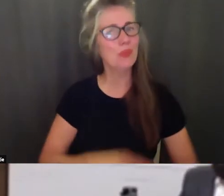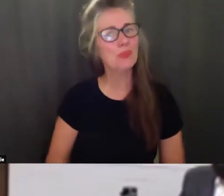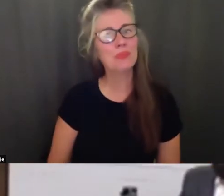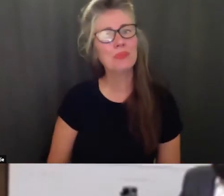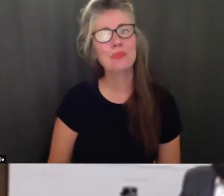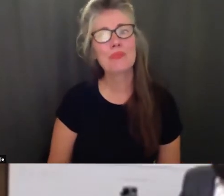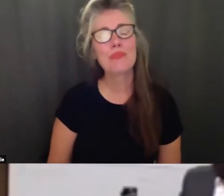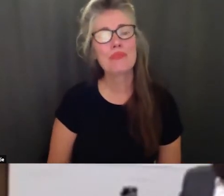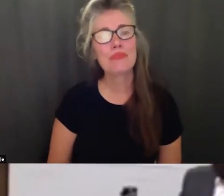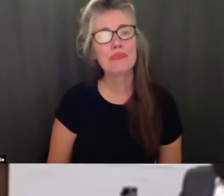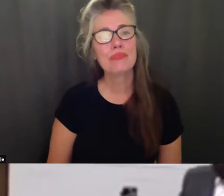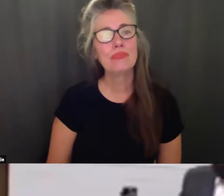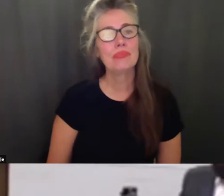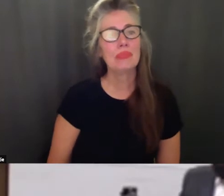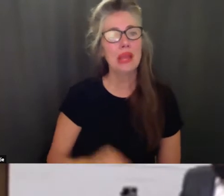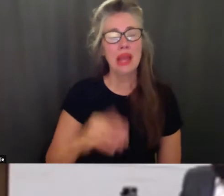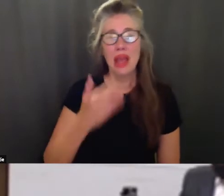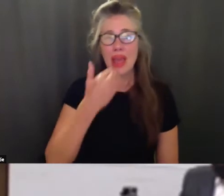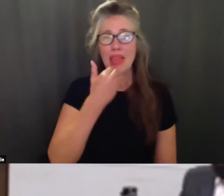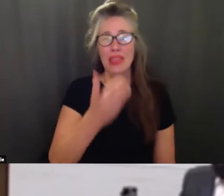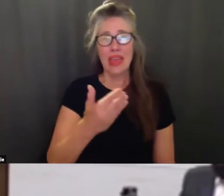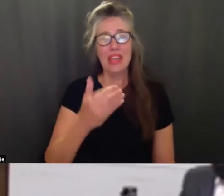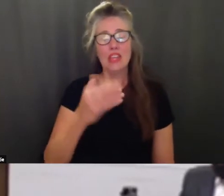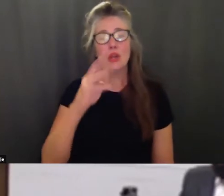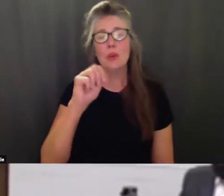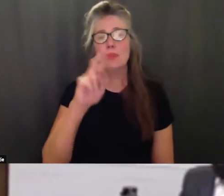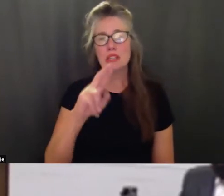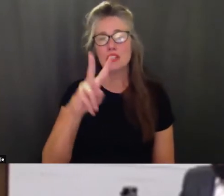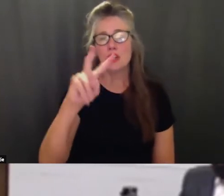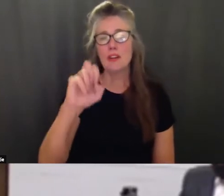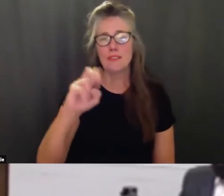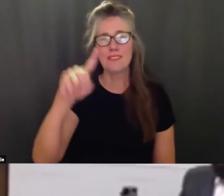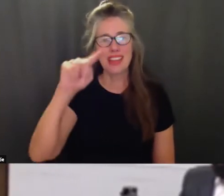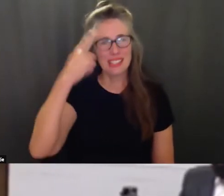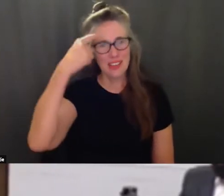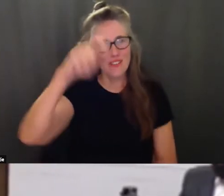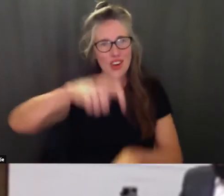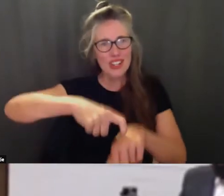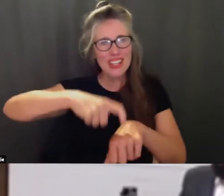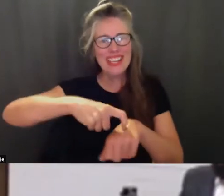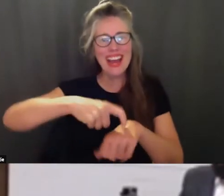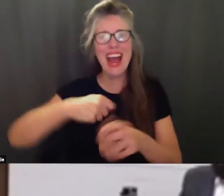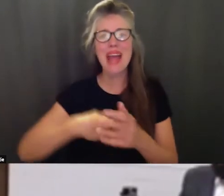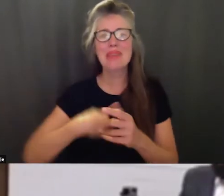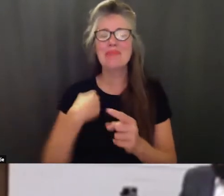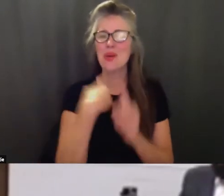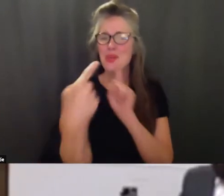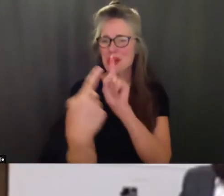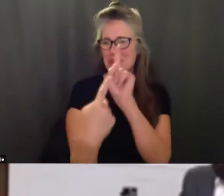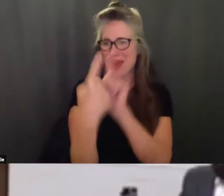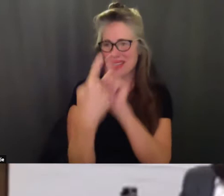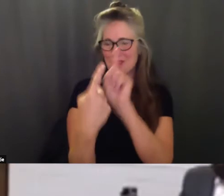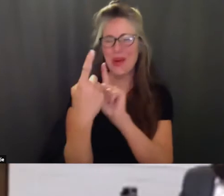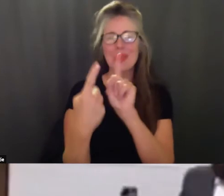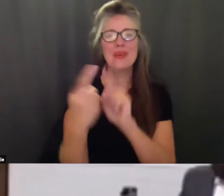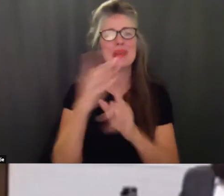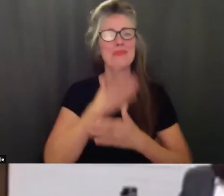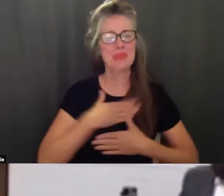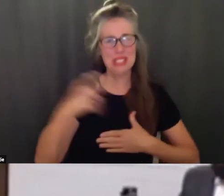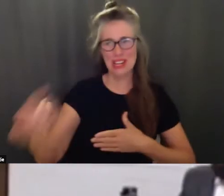Well, first of all, thank you, Mr. Vance, for all your time. We had a one-on-one meeting, so I really appreciate your time.